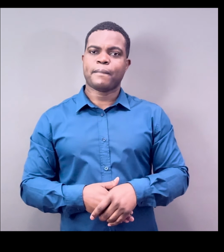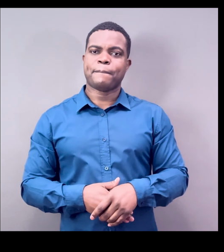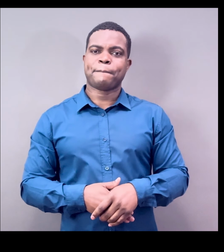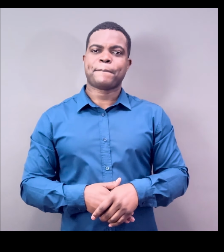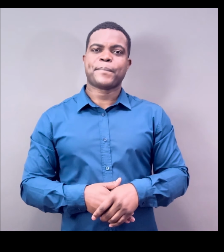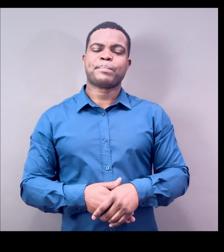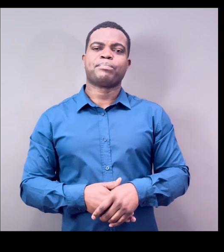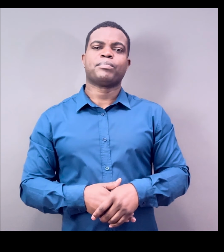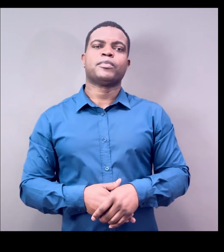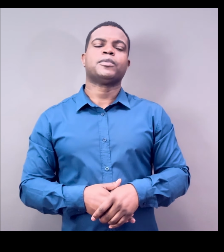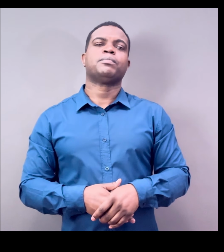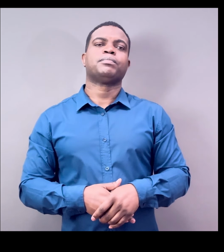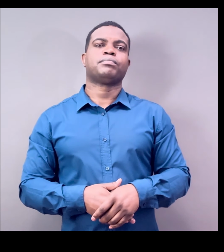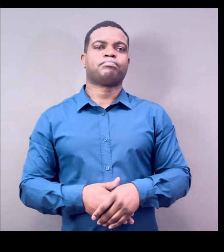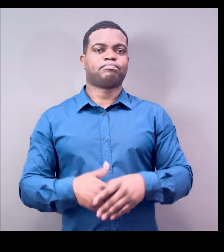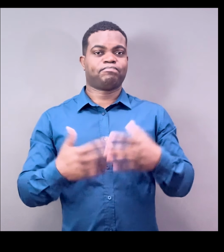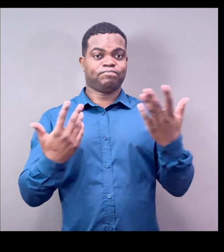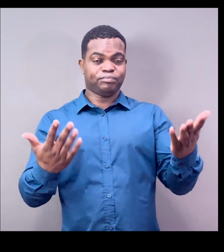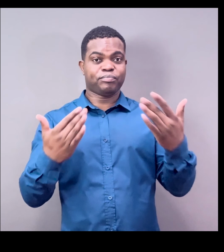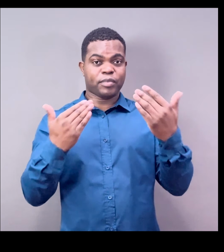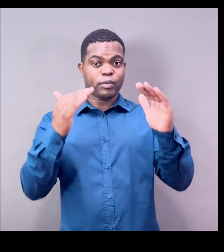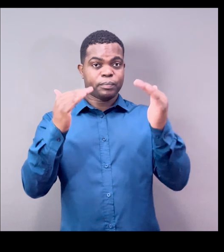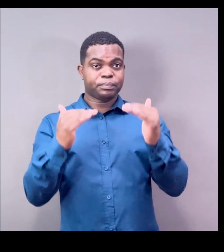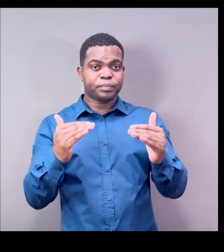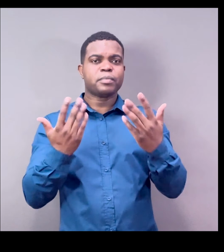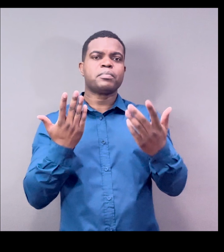Now, if you want to